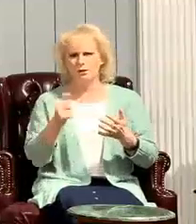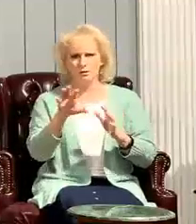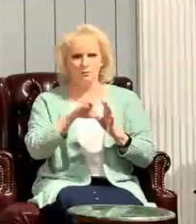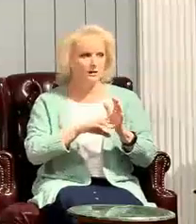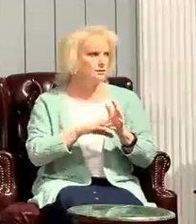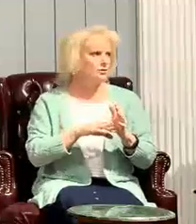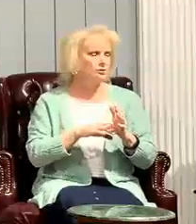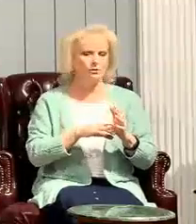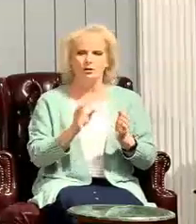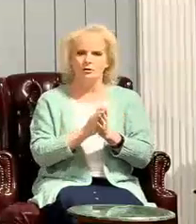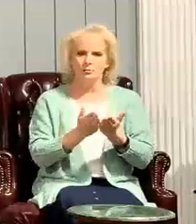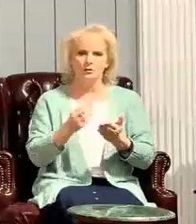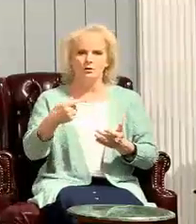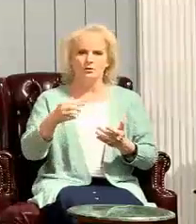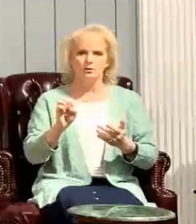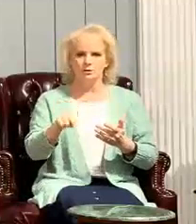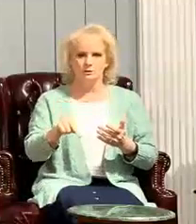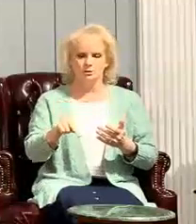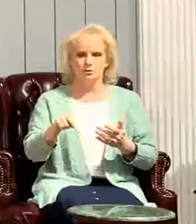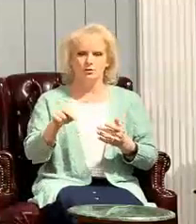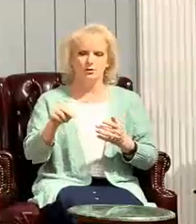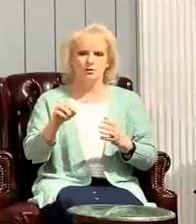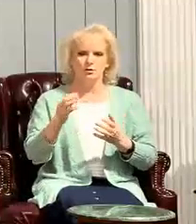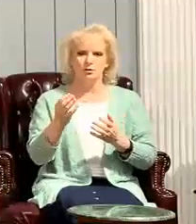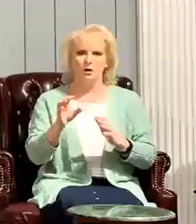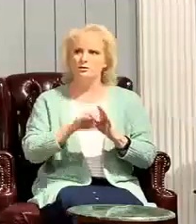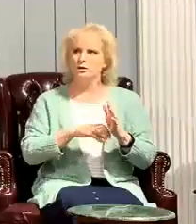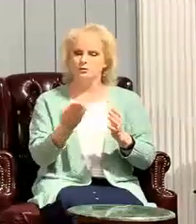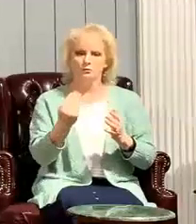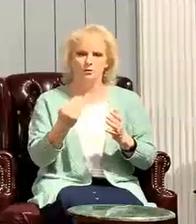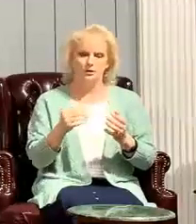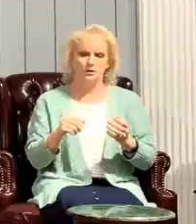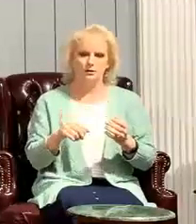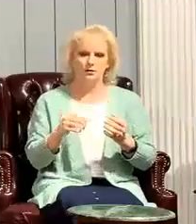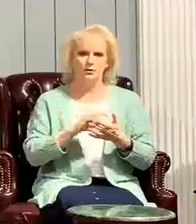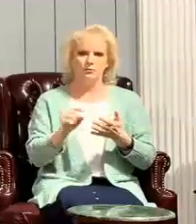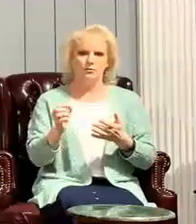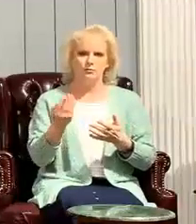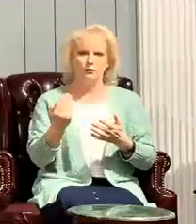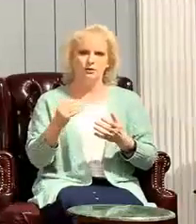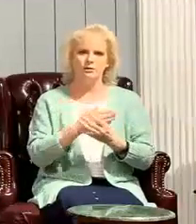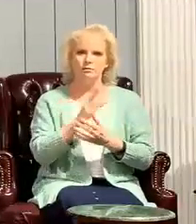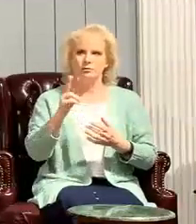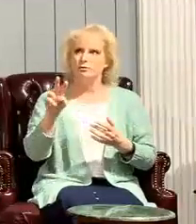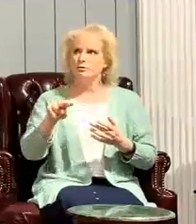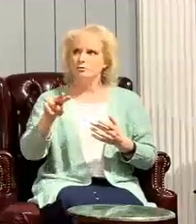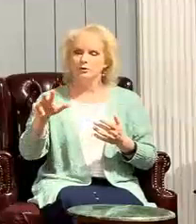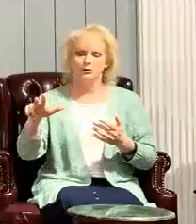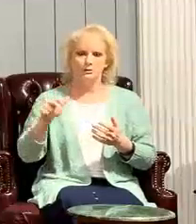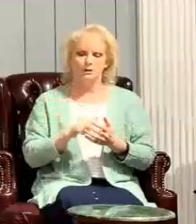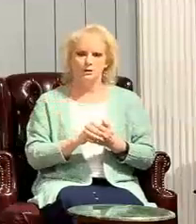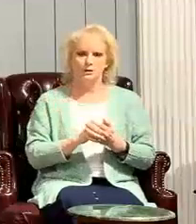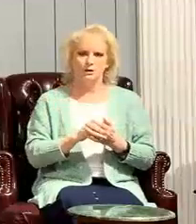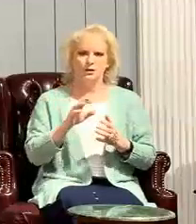you. This is in the book of Genesis, chapter 14. I'm going to read verses 14 through 23. This passage has to do with Abram.